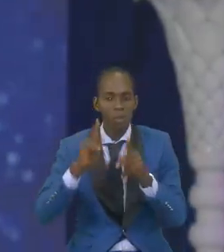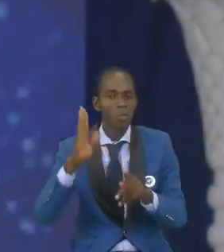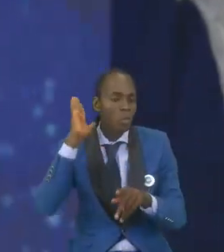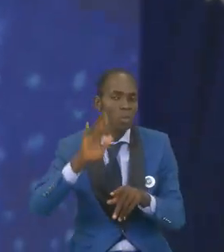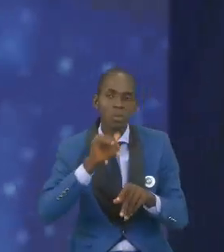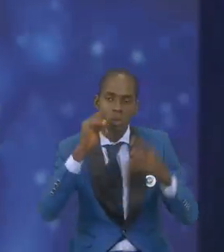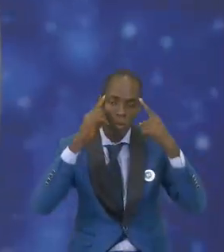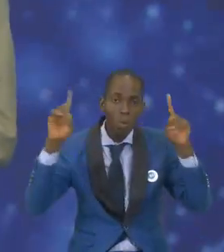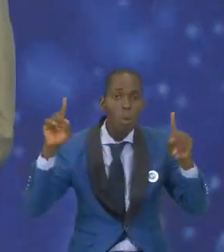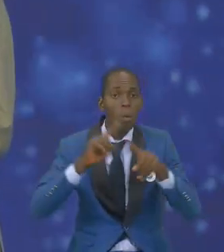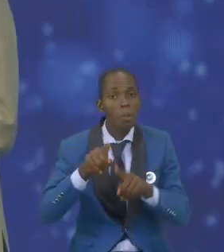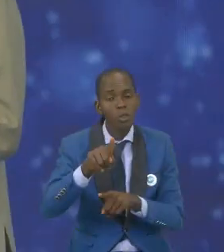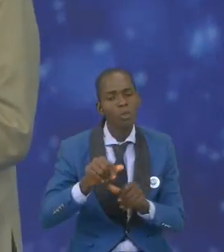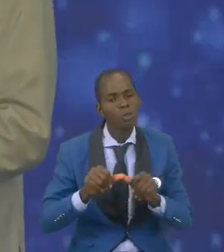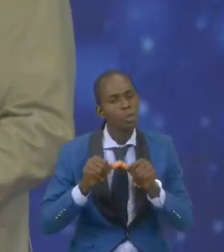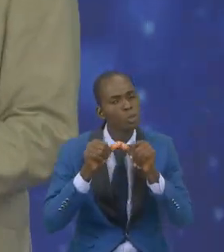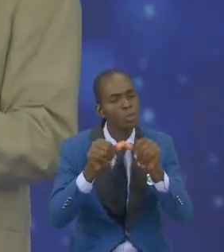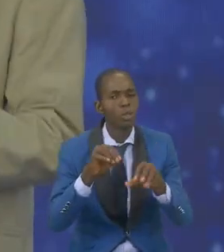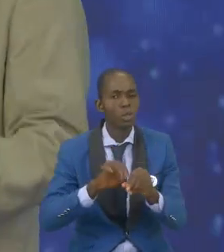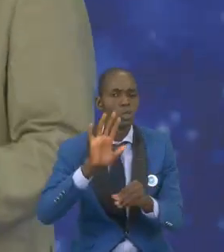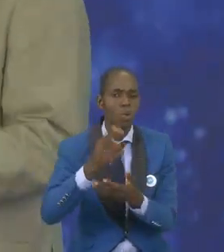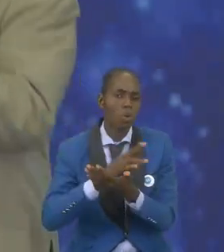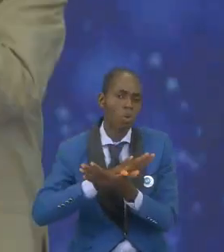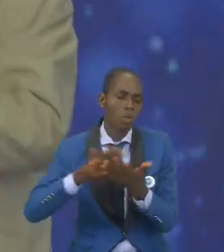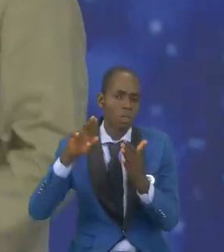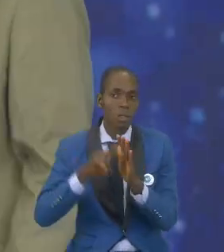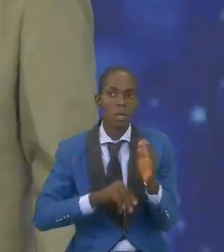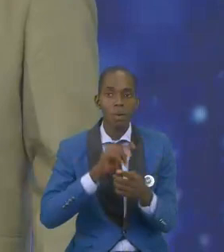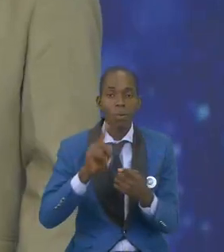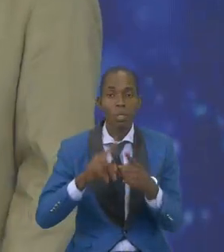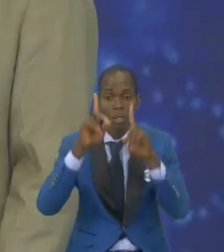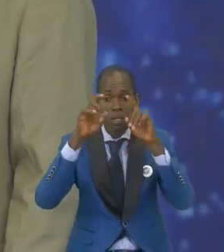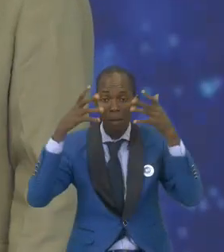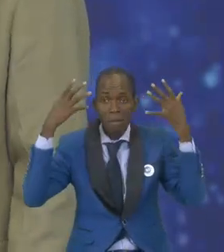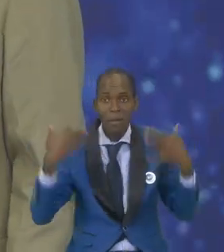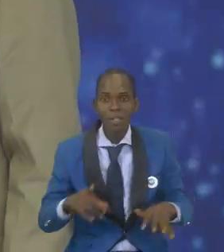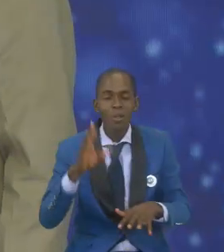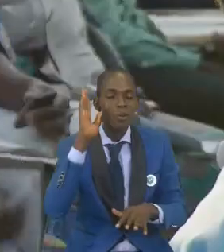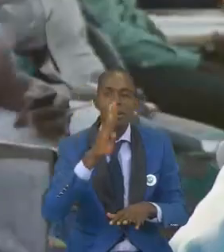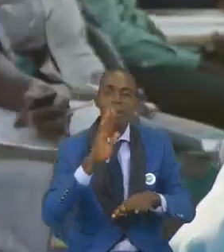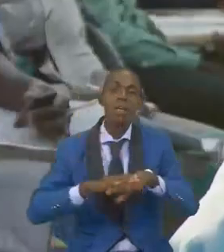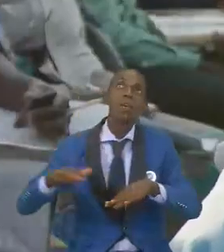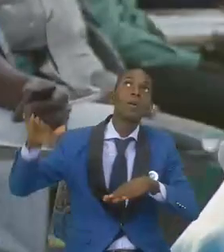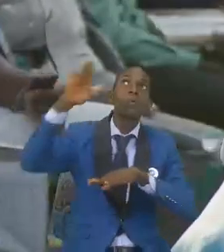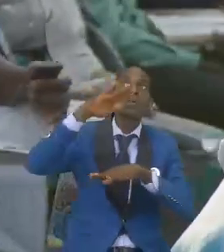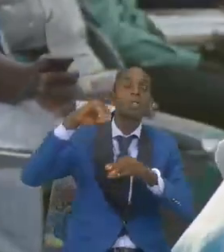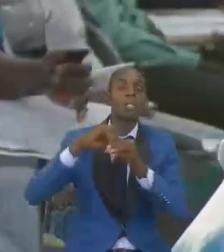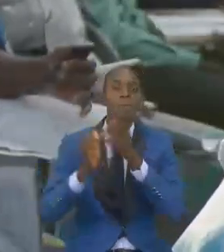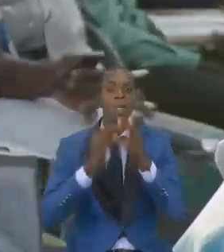and righteousness and sanctification, and when the exam is finished, you'll be on top in Jesus'